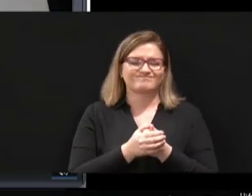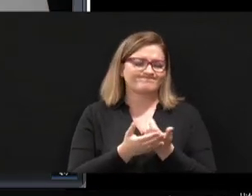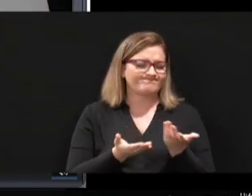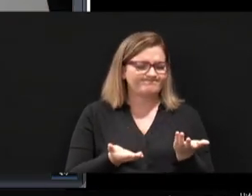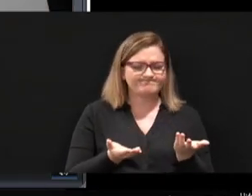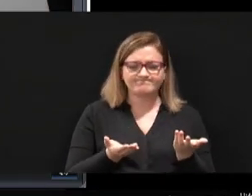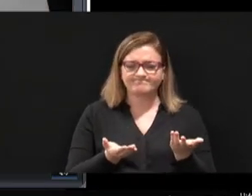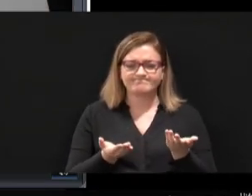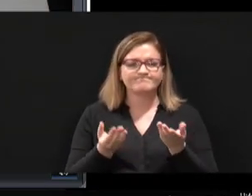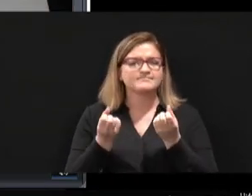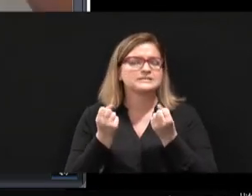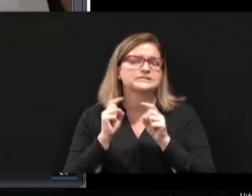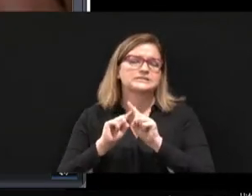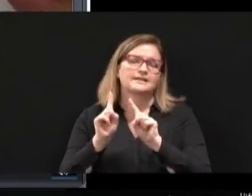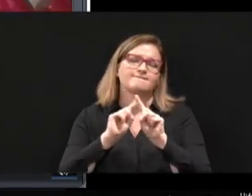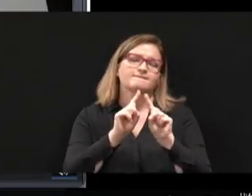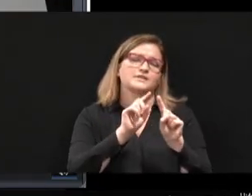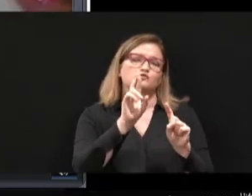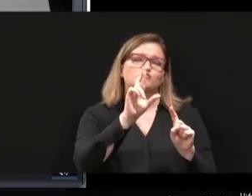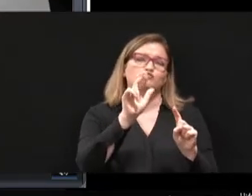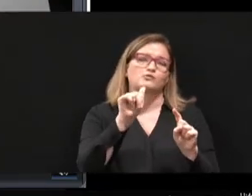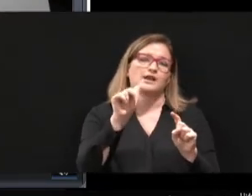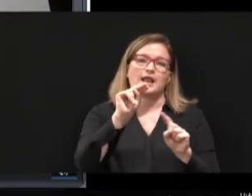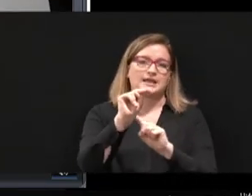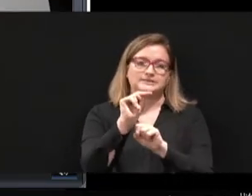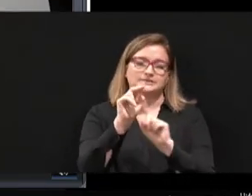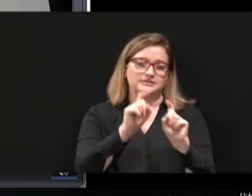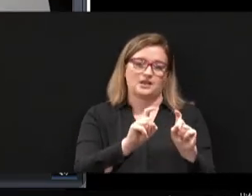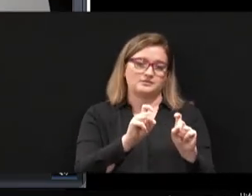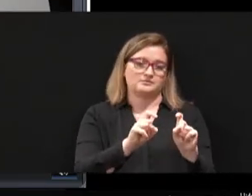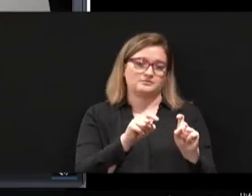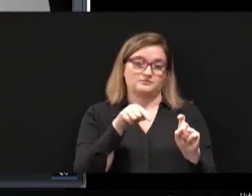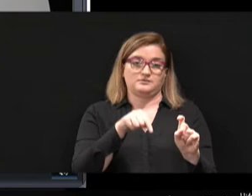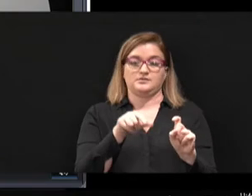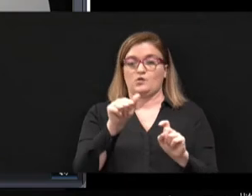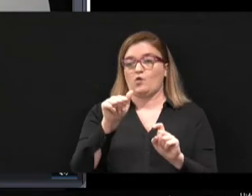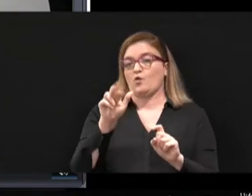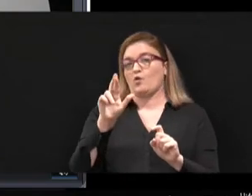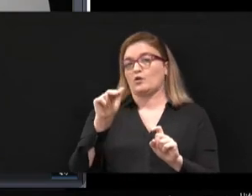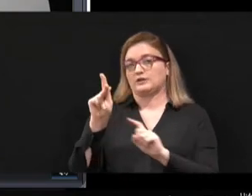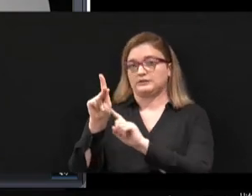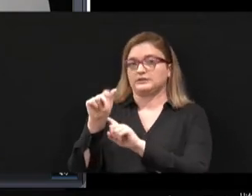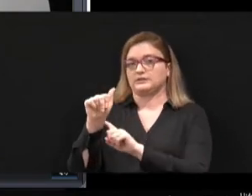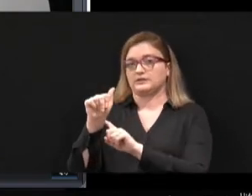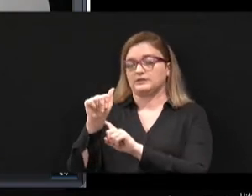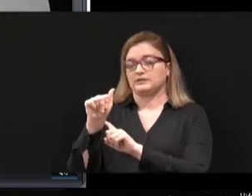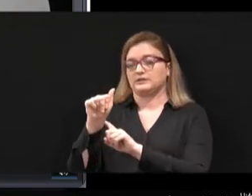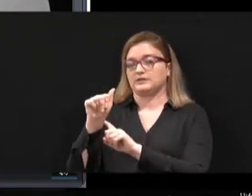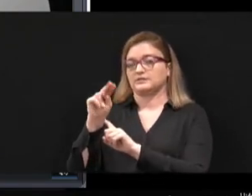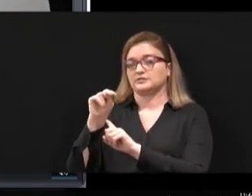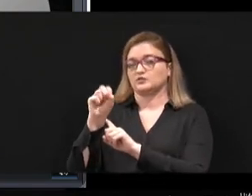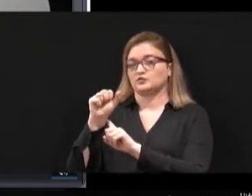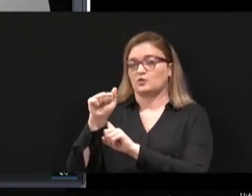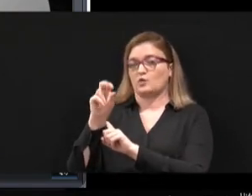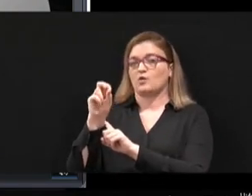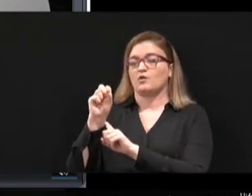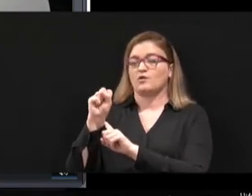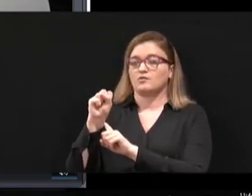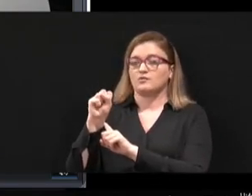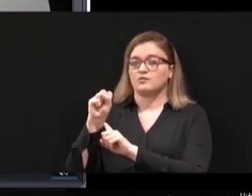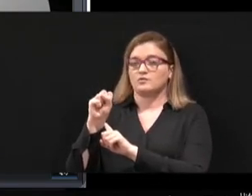There's lots of different RAN tests. This Arkansas RAN test is free. That's why you're getting it.